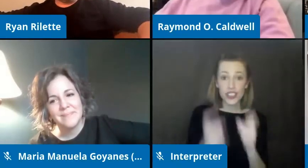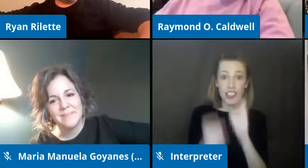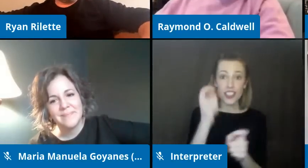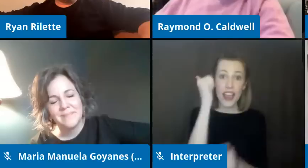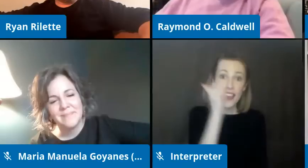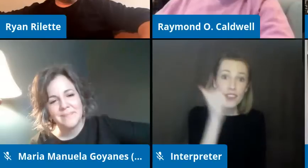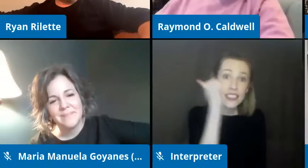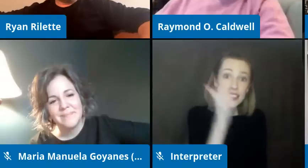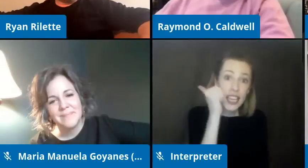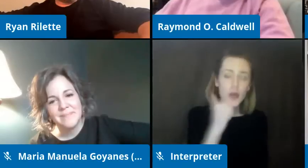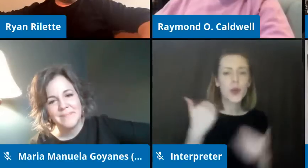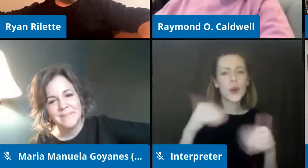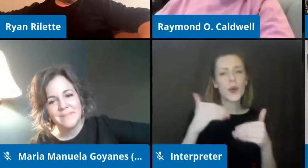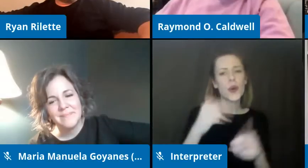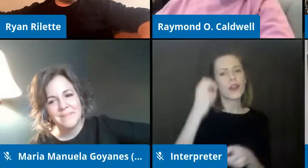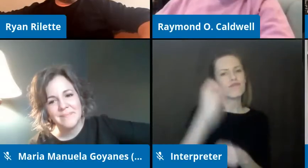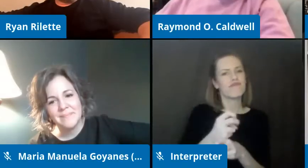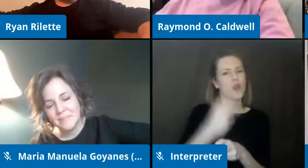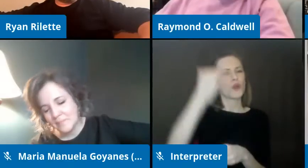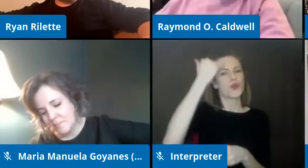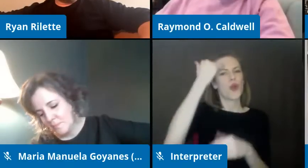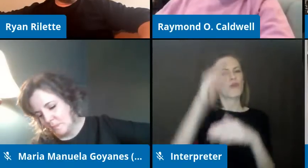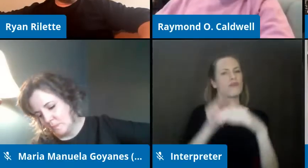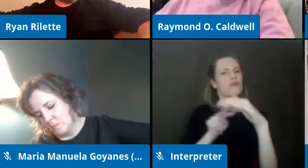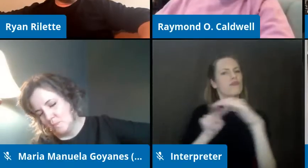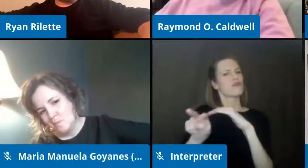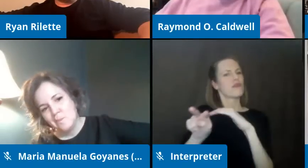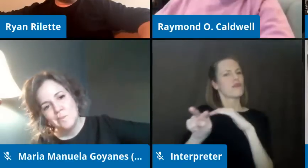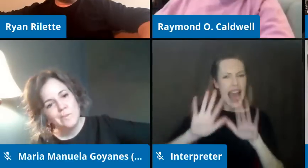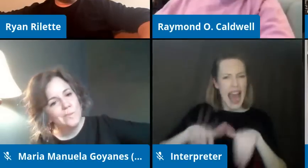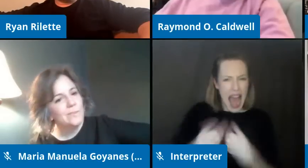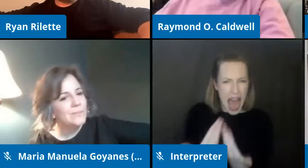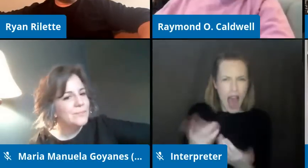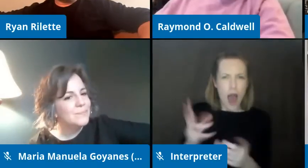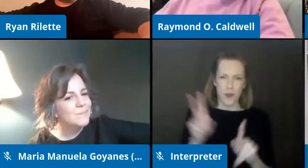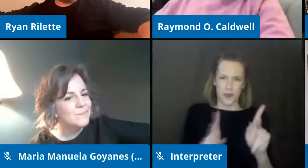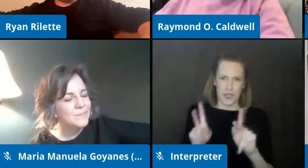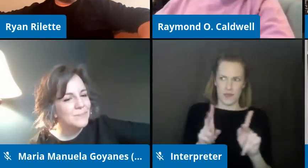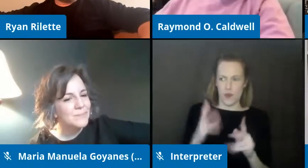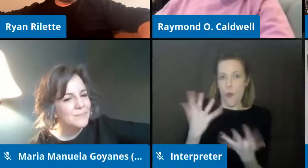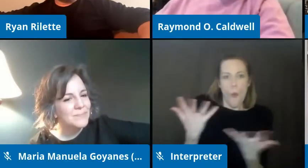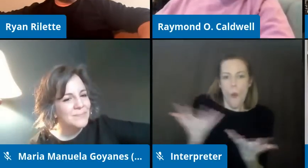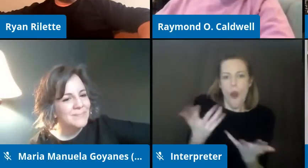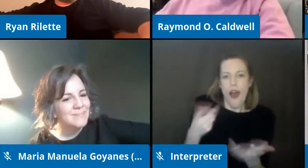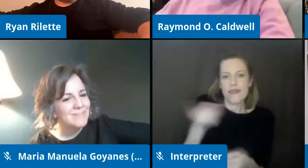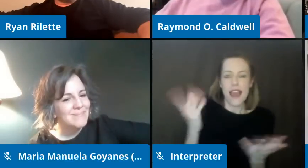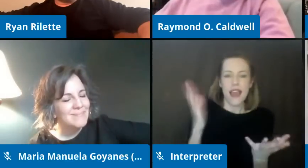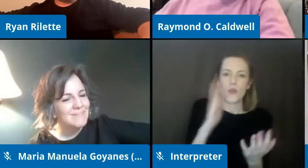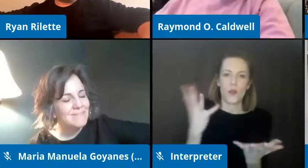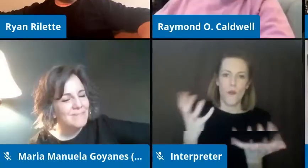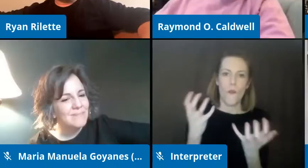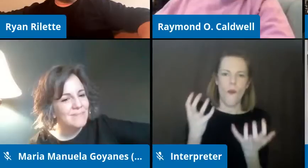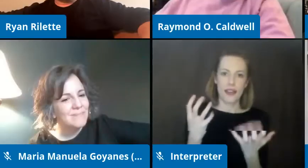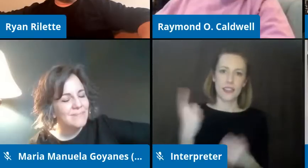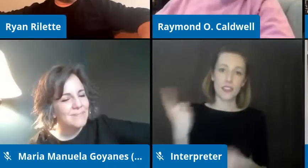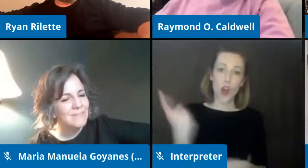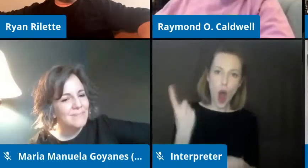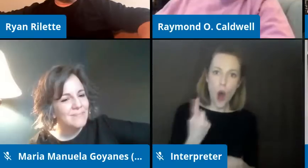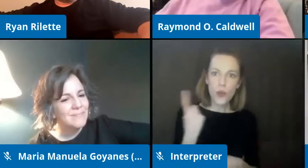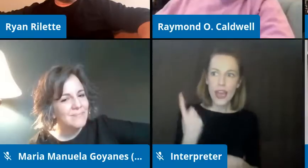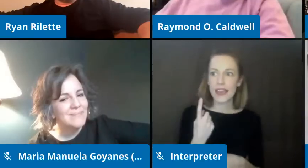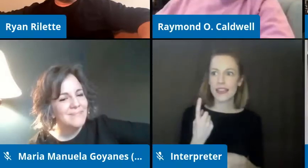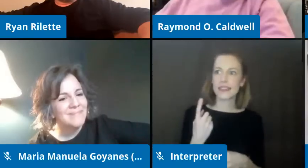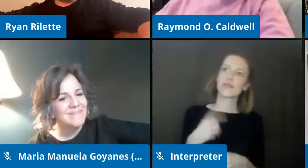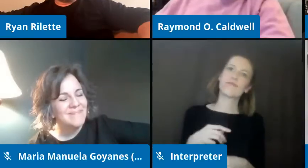are going to want. People are going to want to heal. The theater has always been a crucible whereby a community processes its